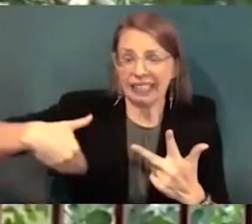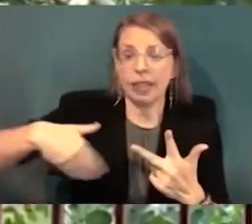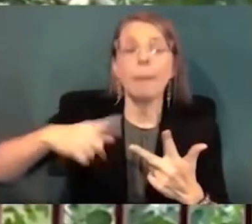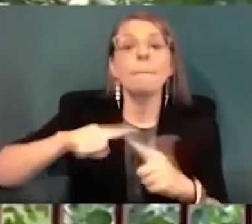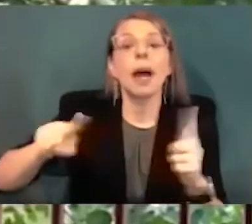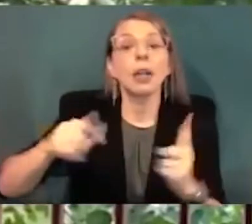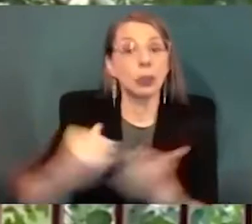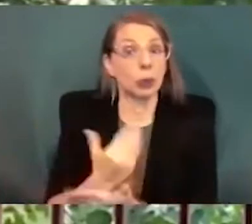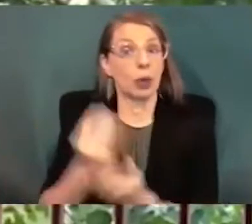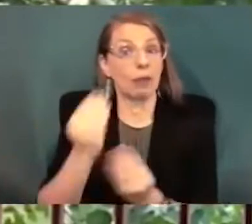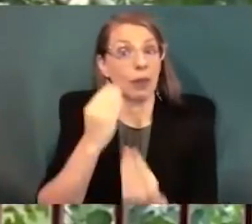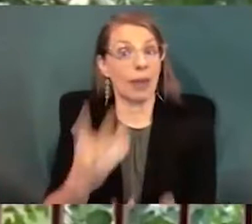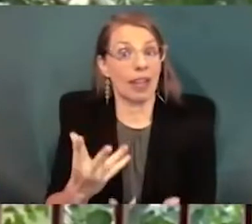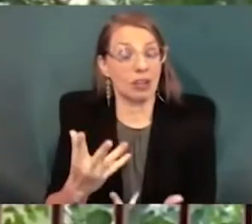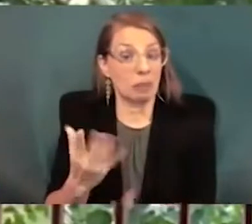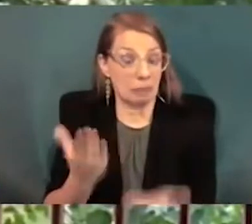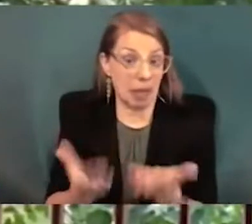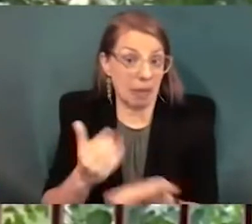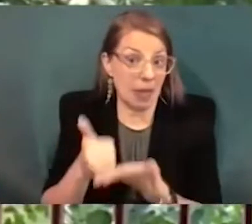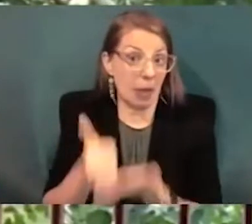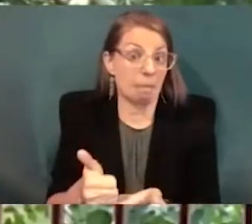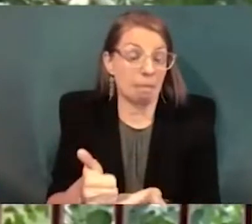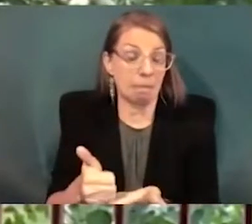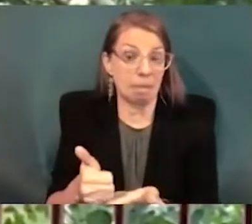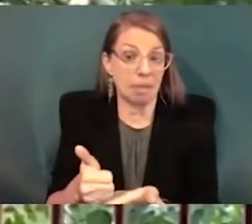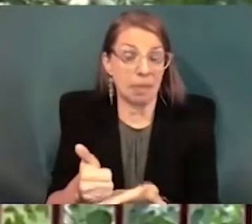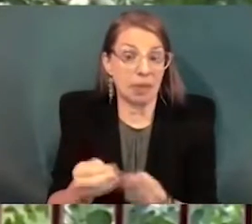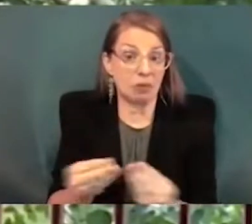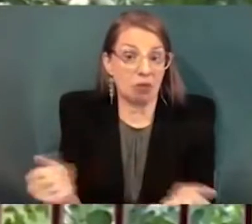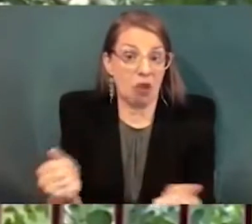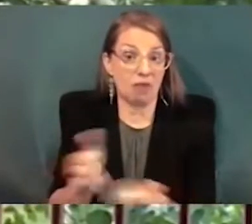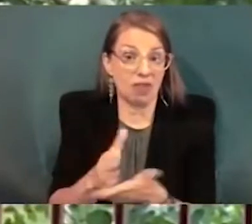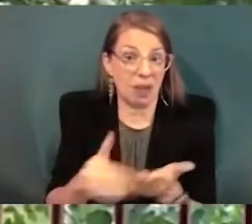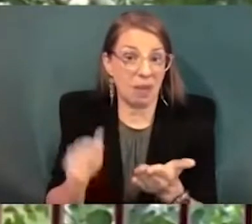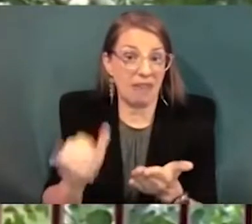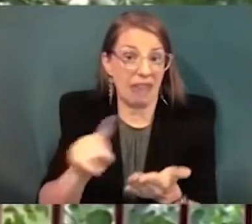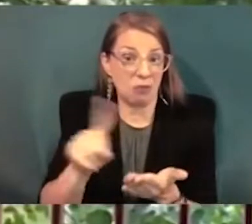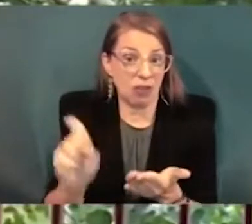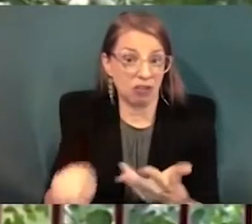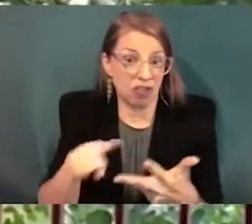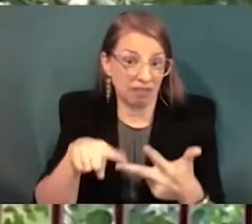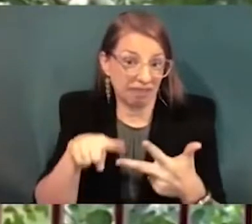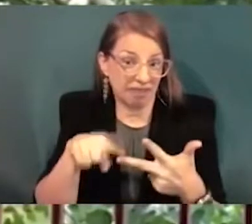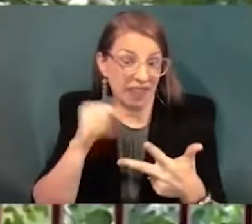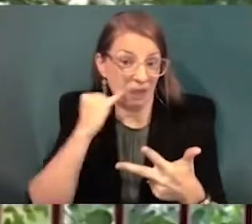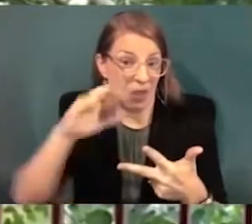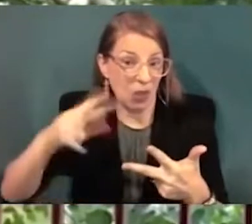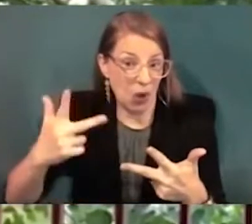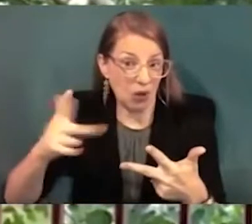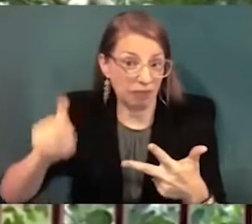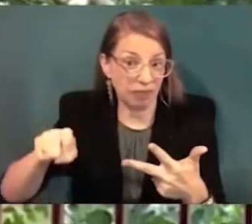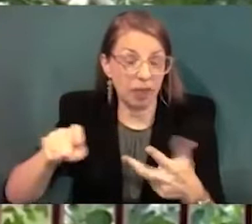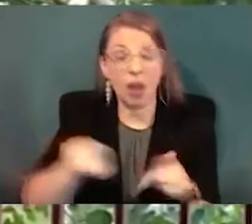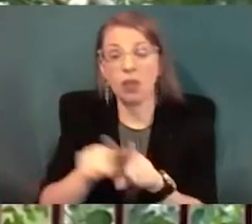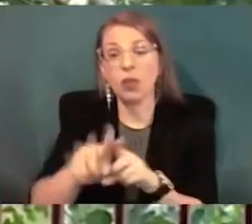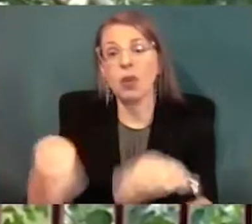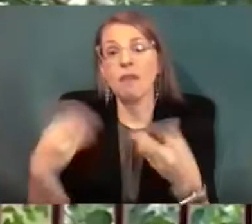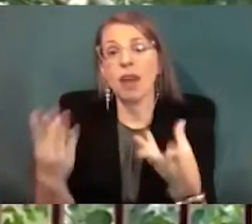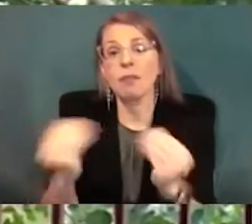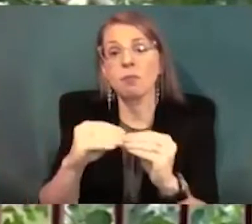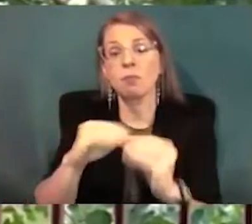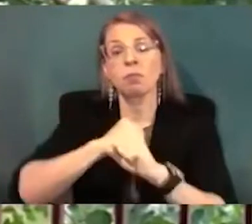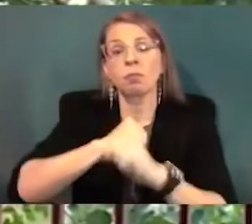information now may help us to resolve some of that question, but also provide more protection for